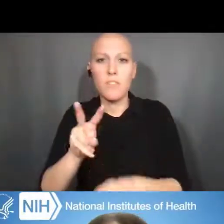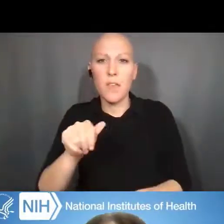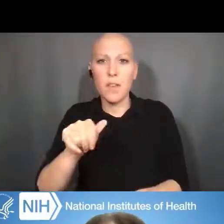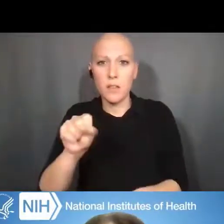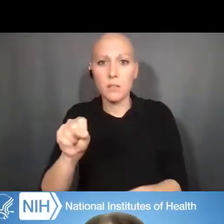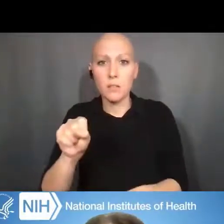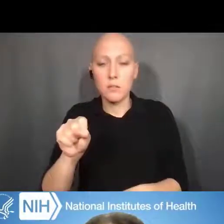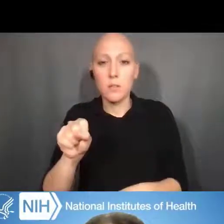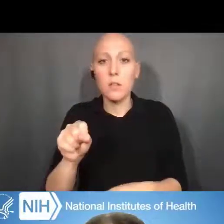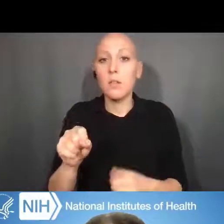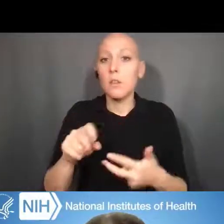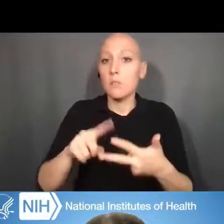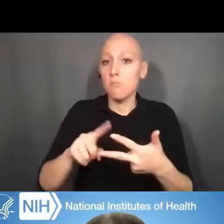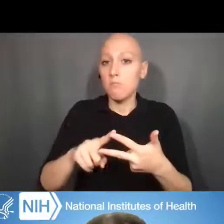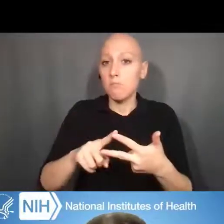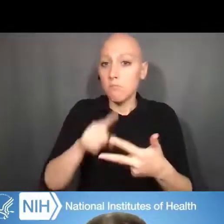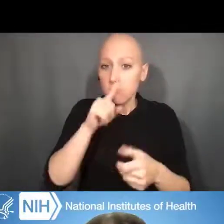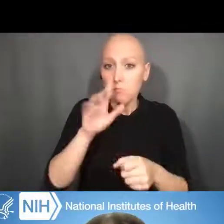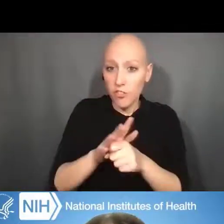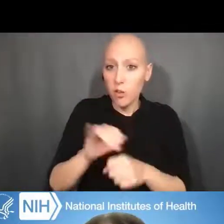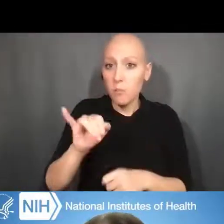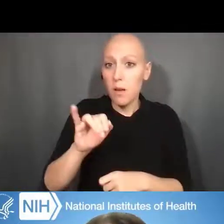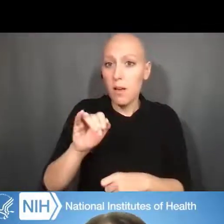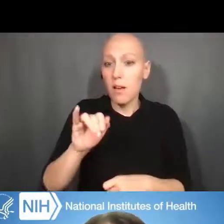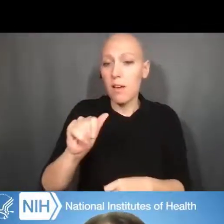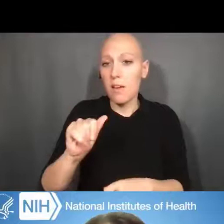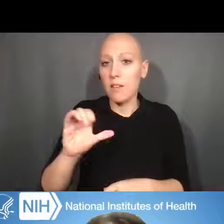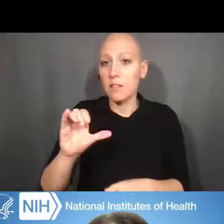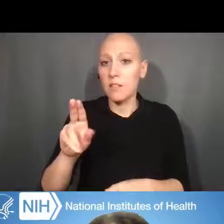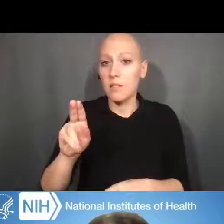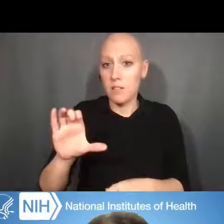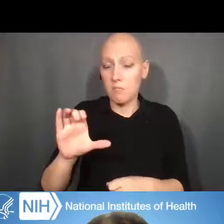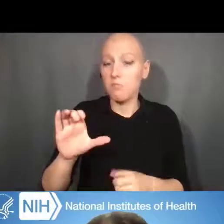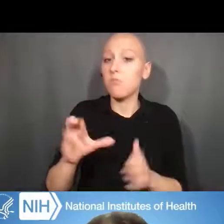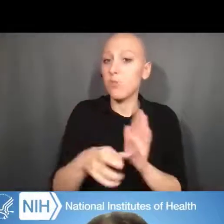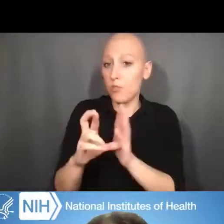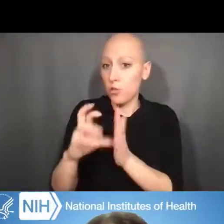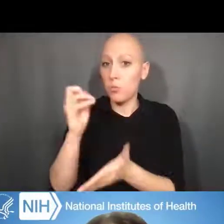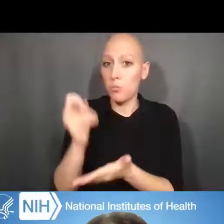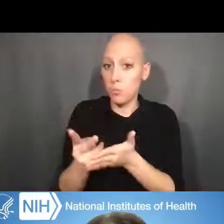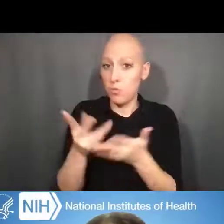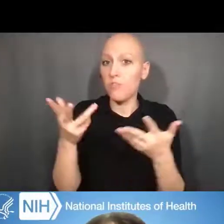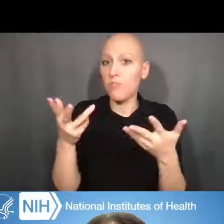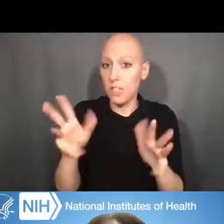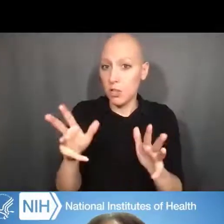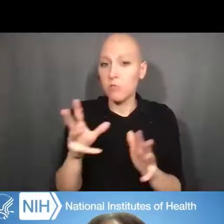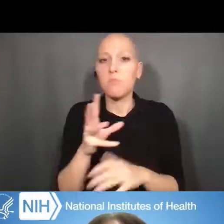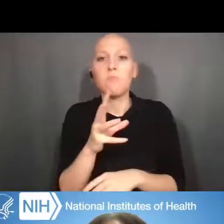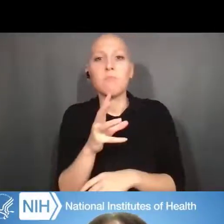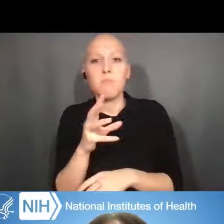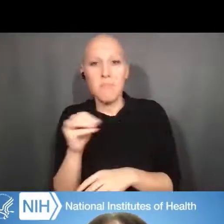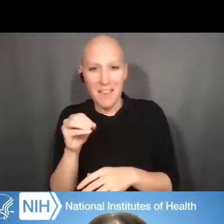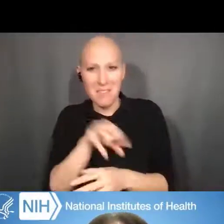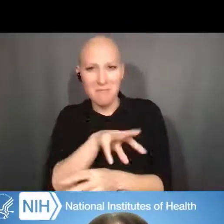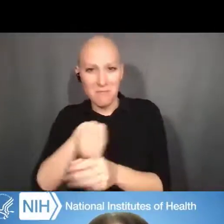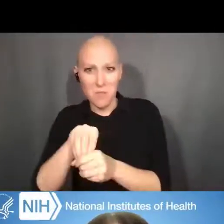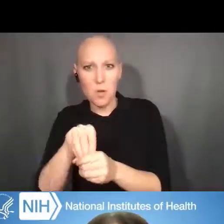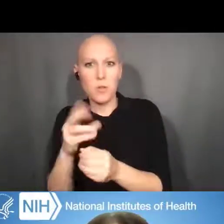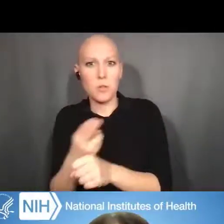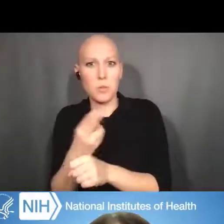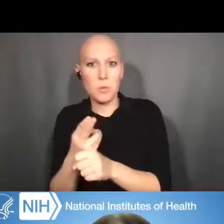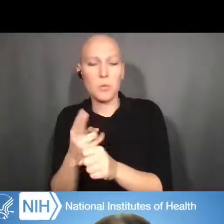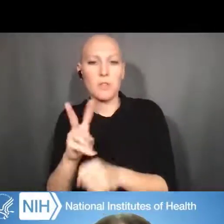and approved those sections of the application that involve the use of vertebrate animals. And you must have an animal